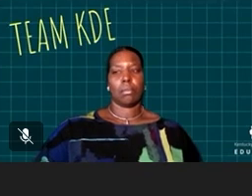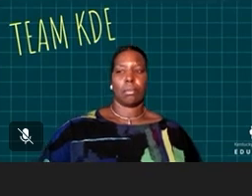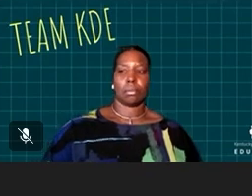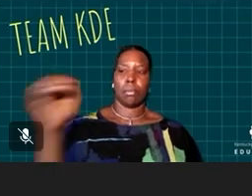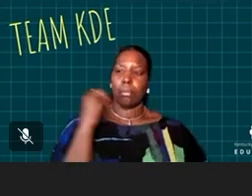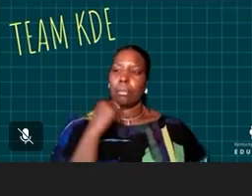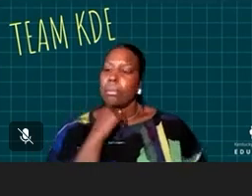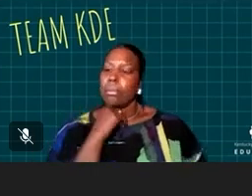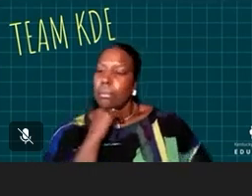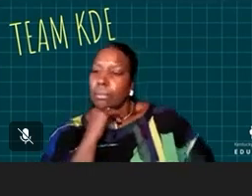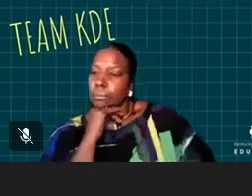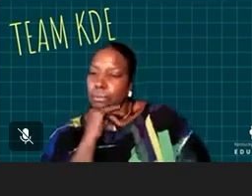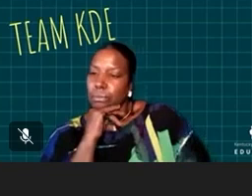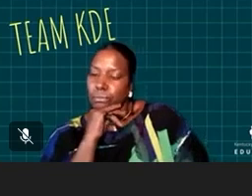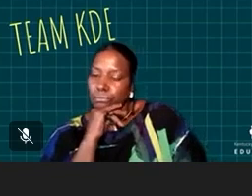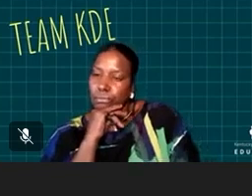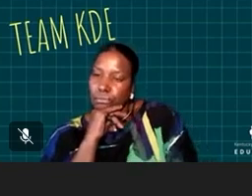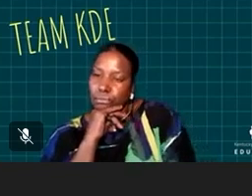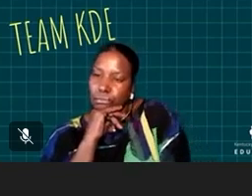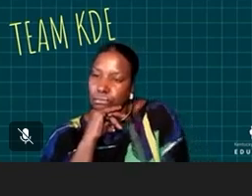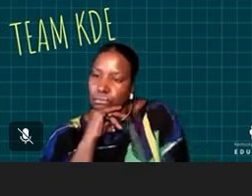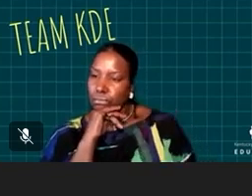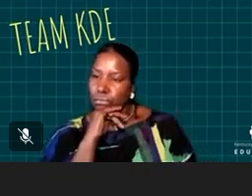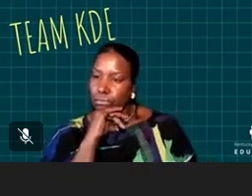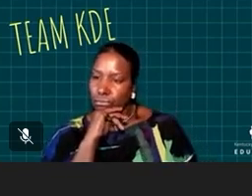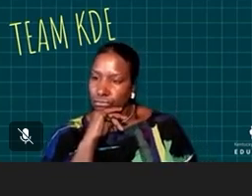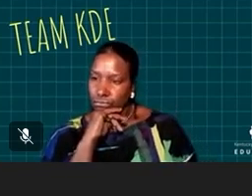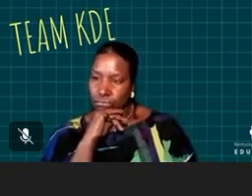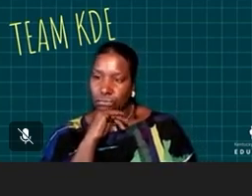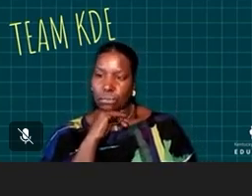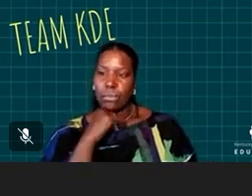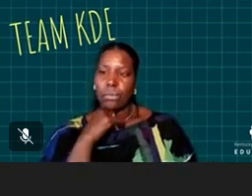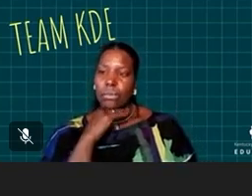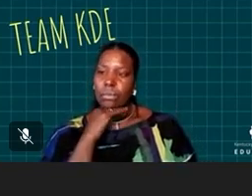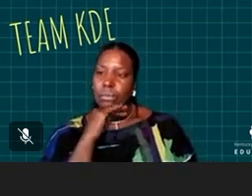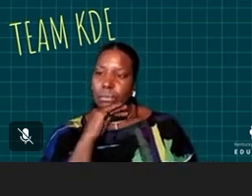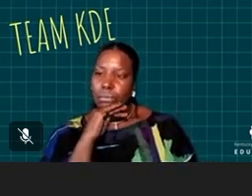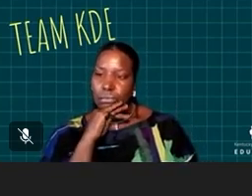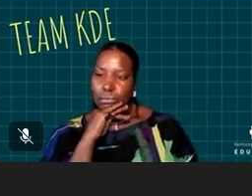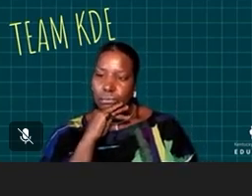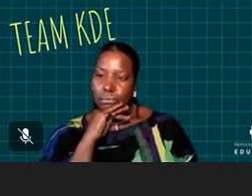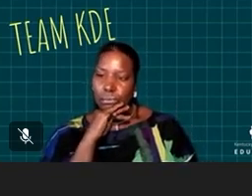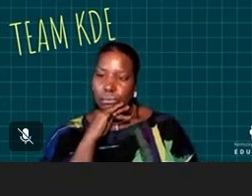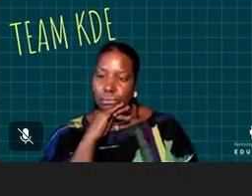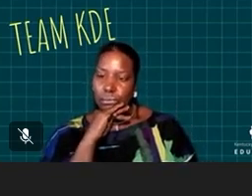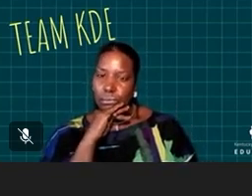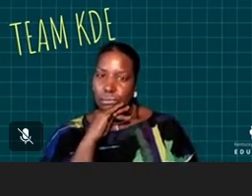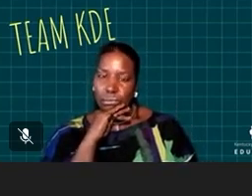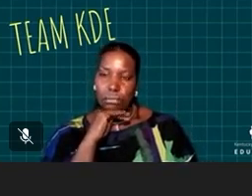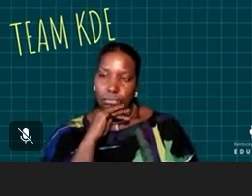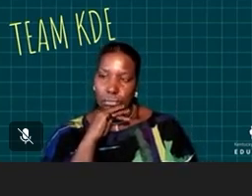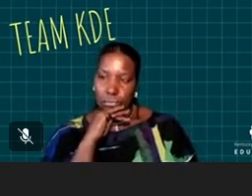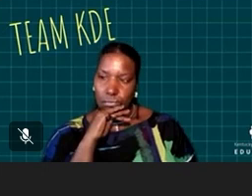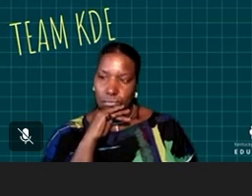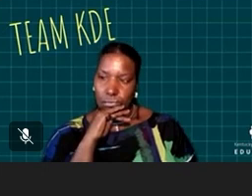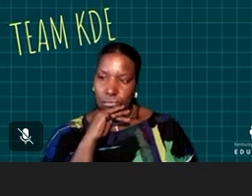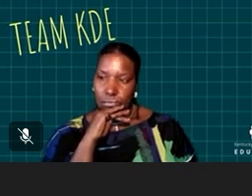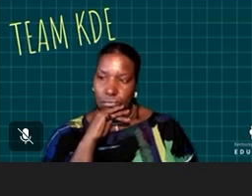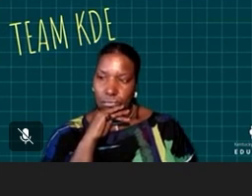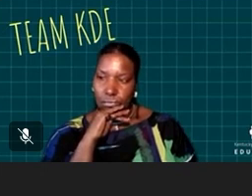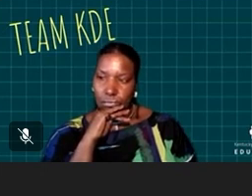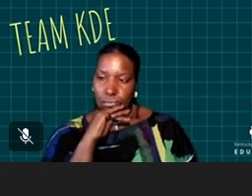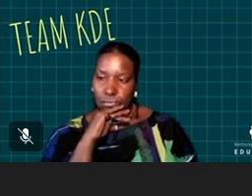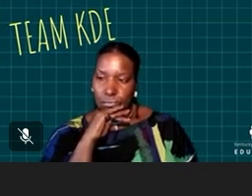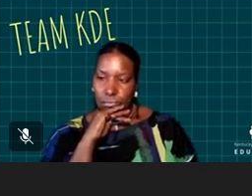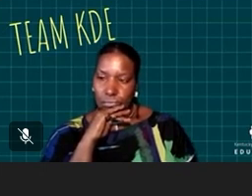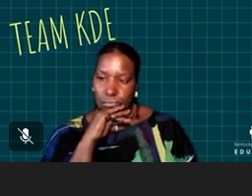optional extensions, you may include them in the contract, but even those must be absolutely specifically